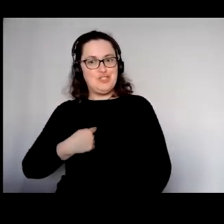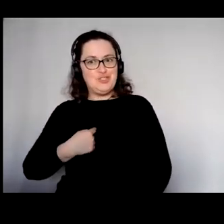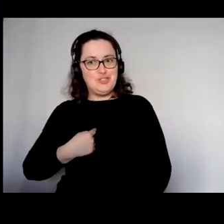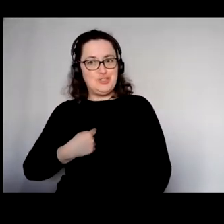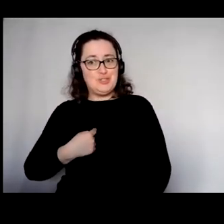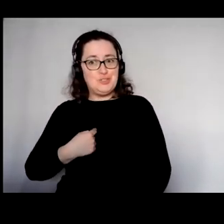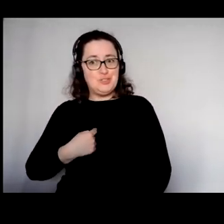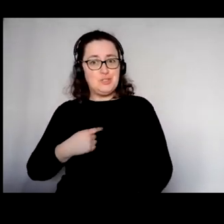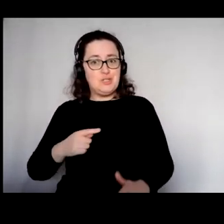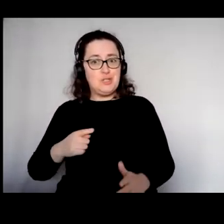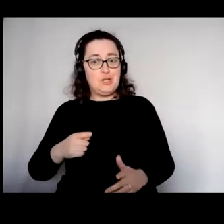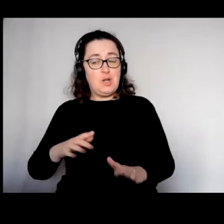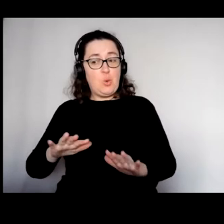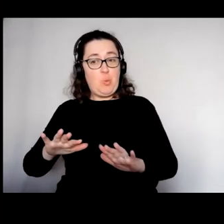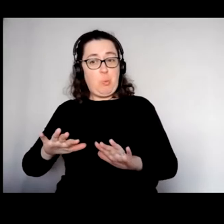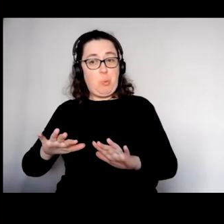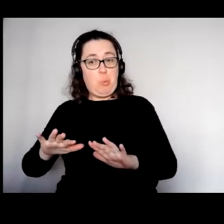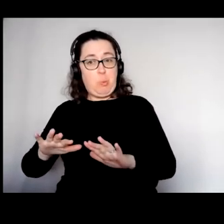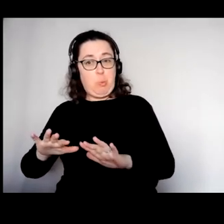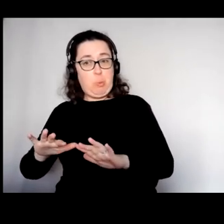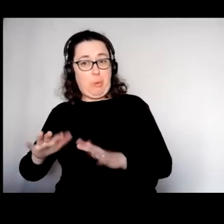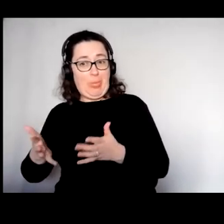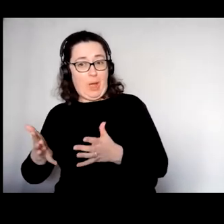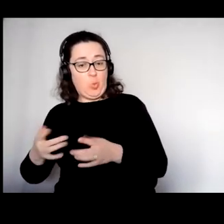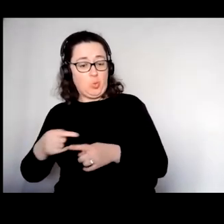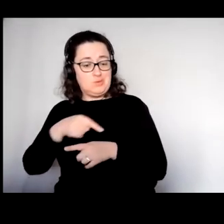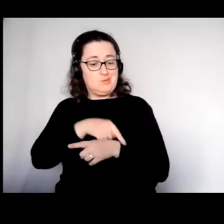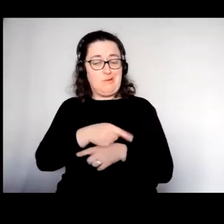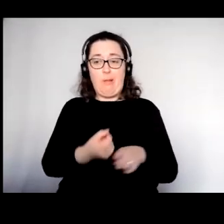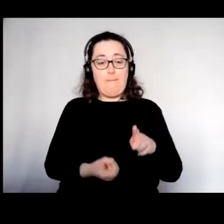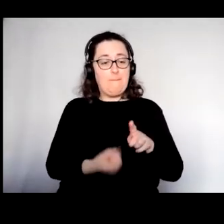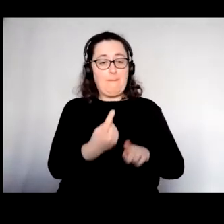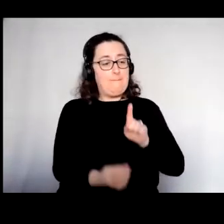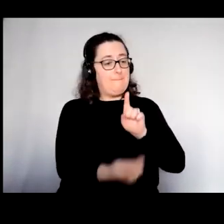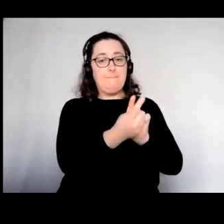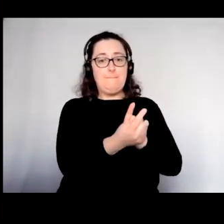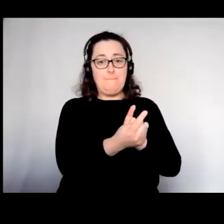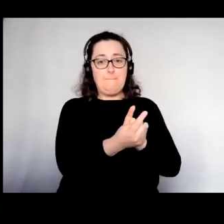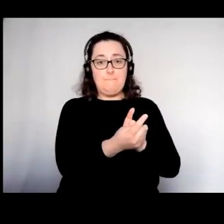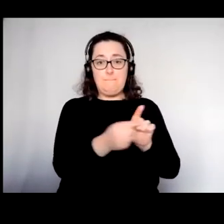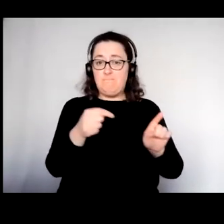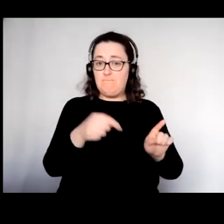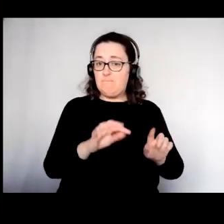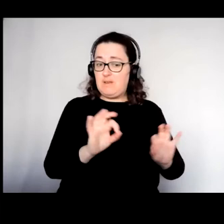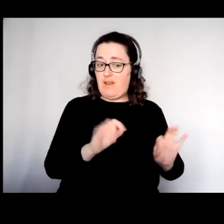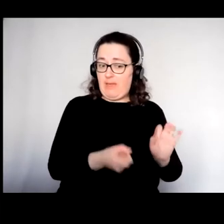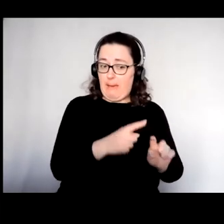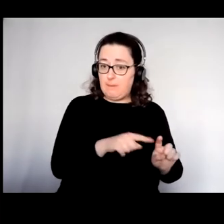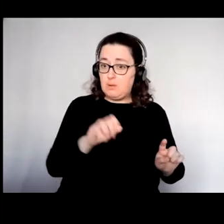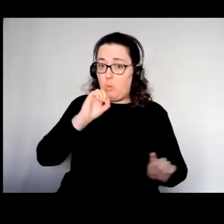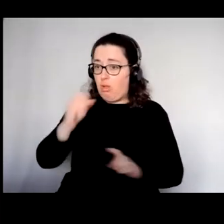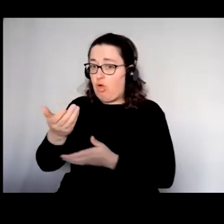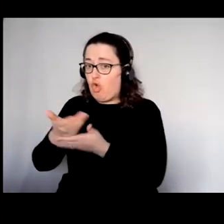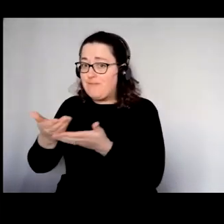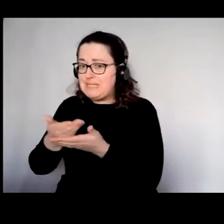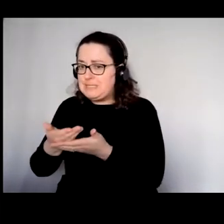But would I have got that conversation if that incidental meeting and that incidental introduction to